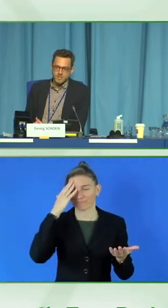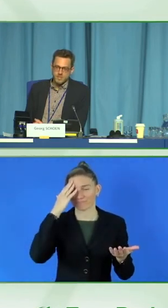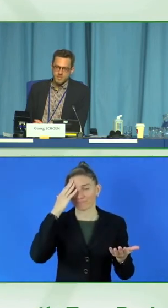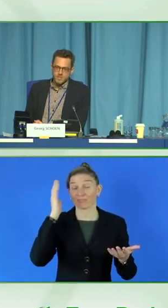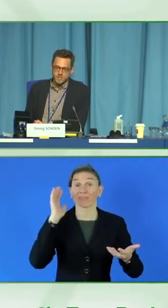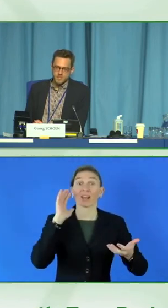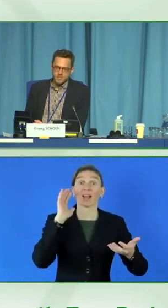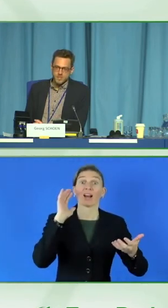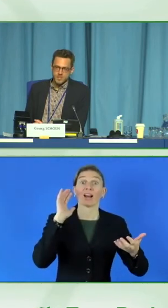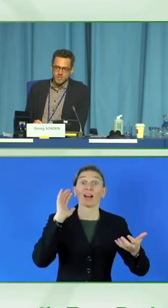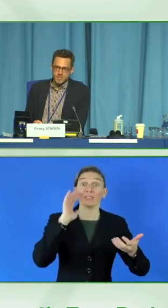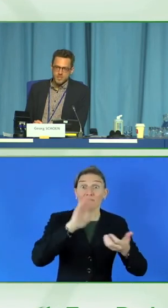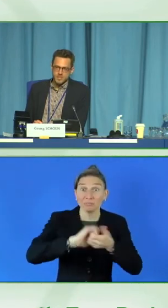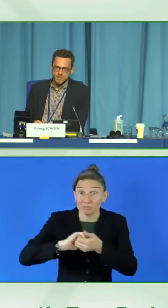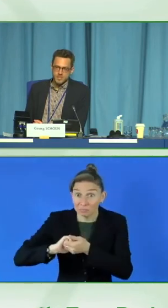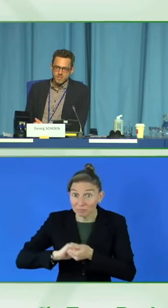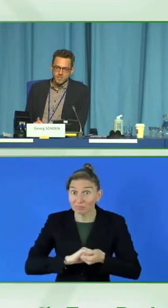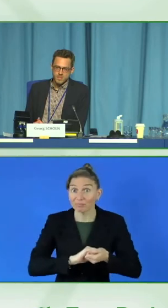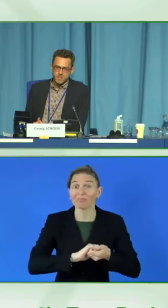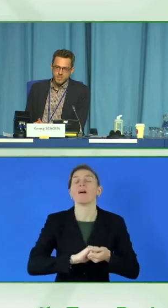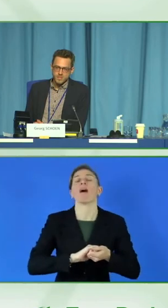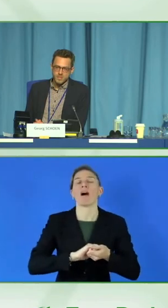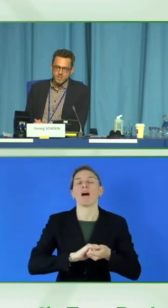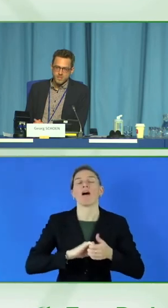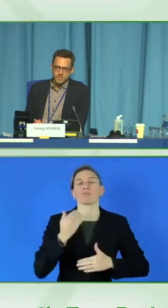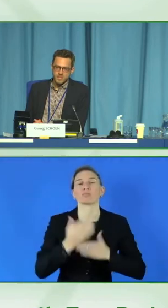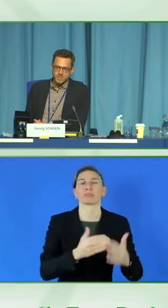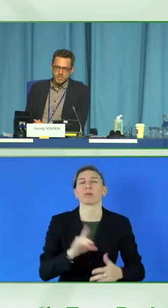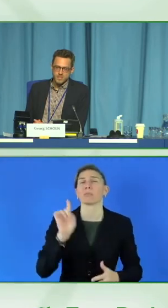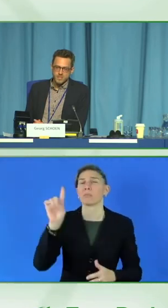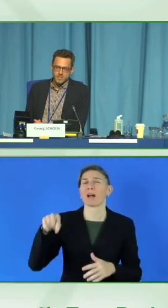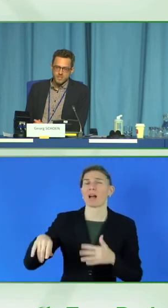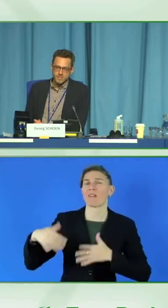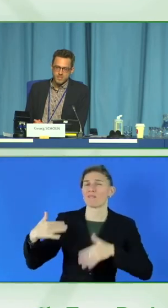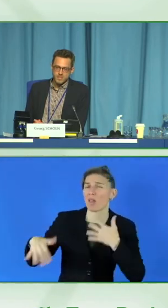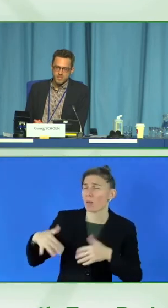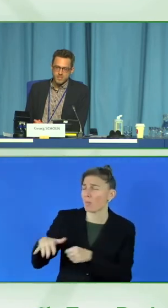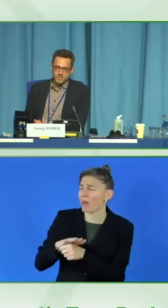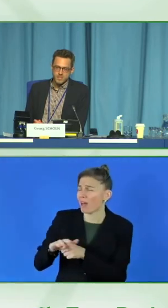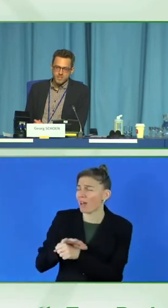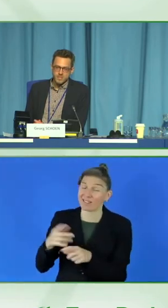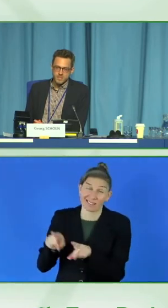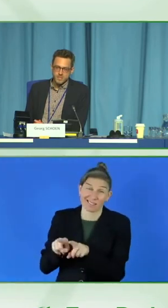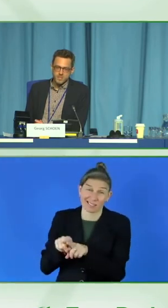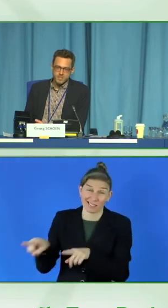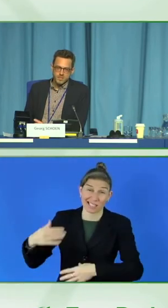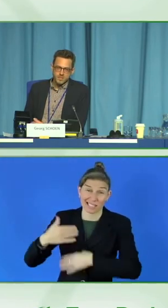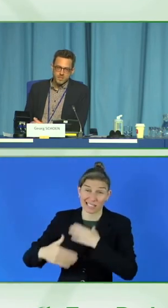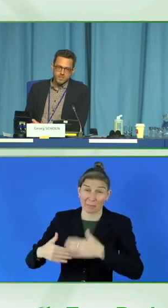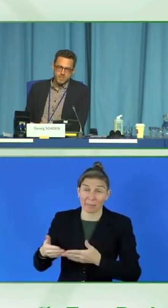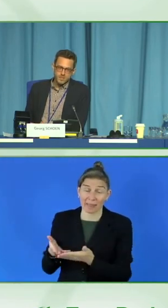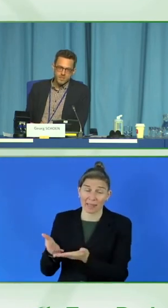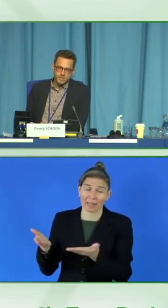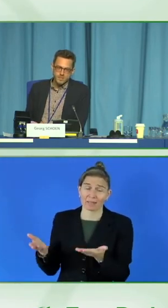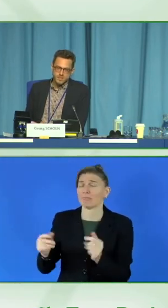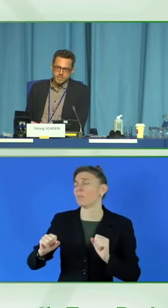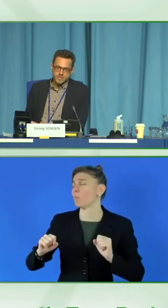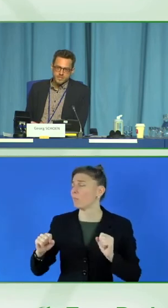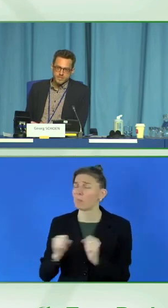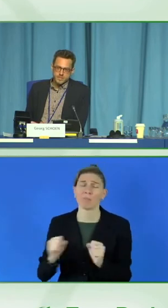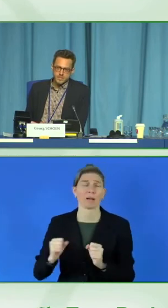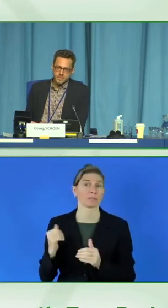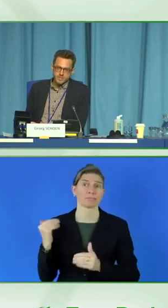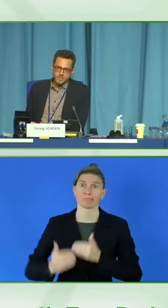especially in vulnerable areas like disability, you will not be able to move fast to